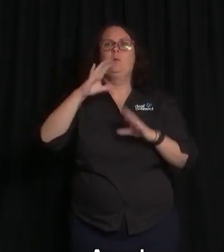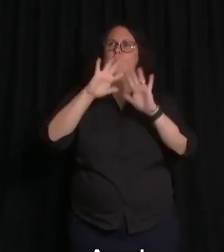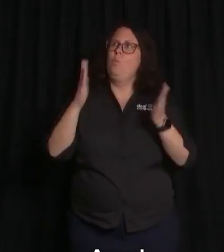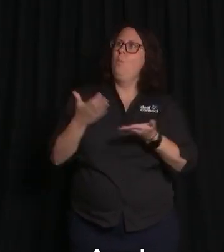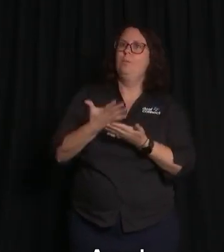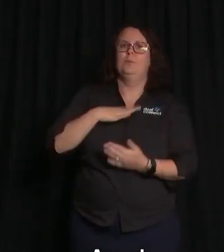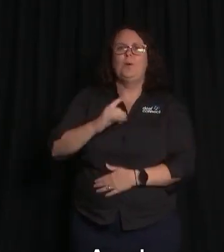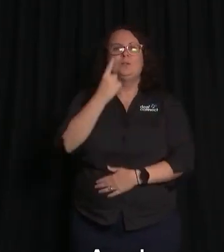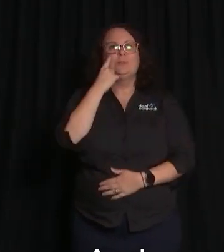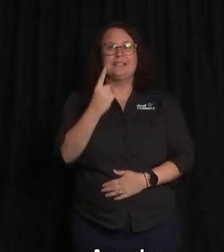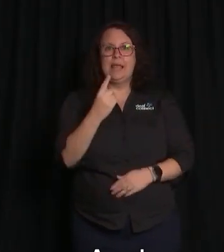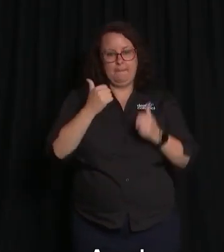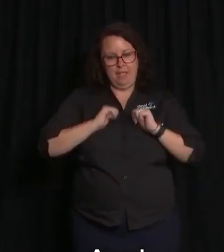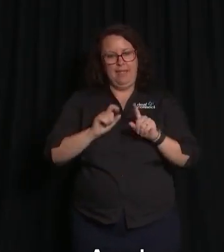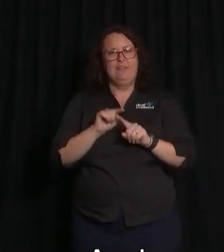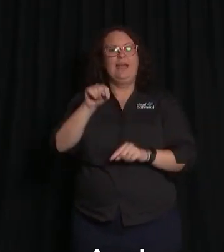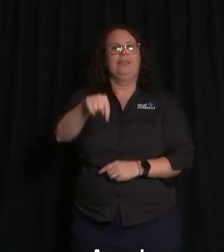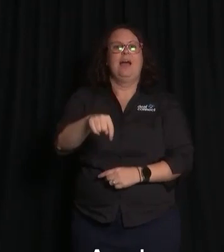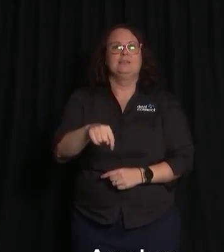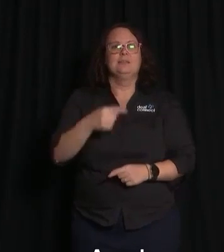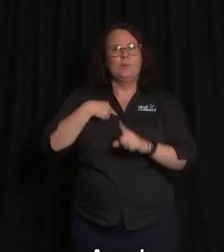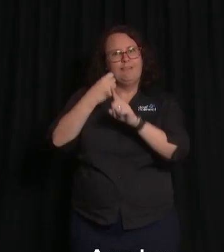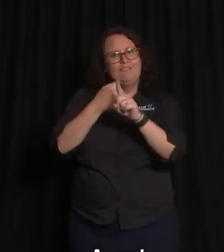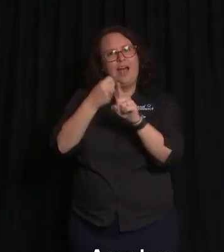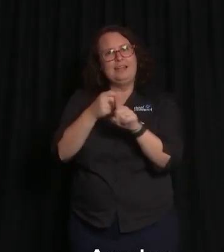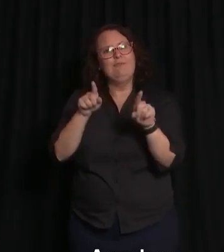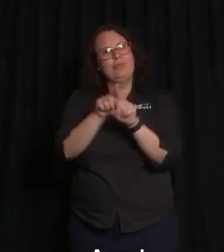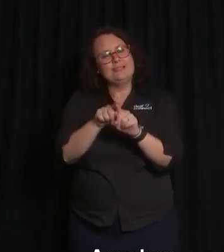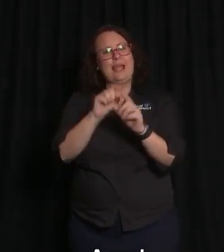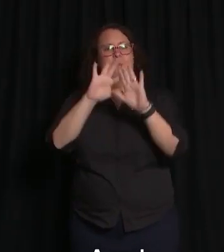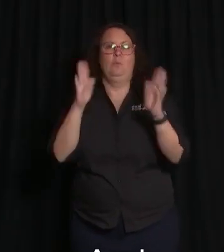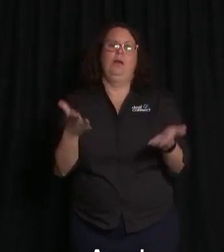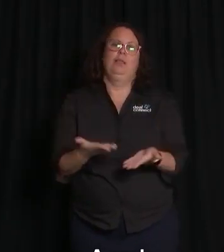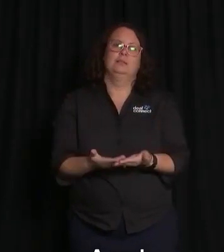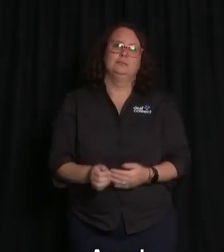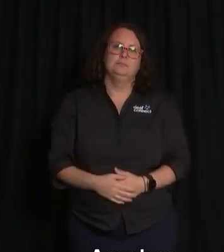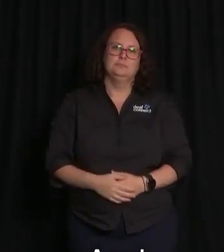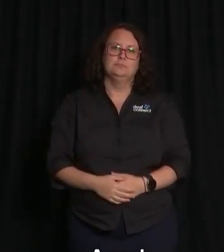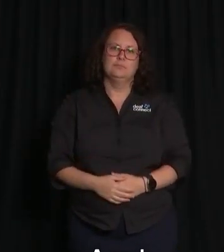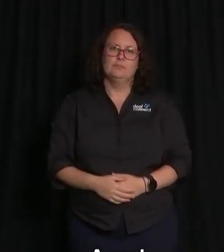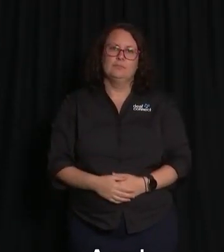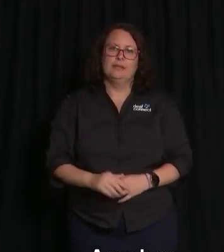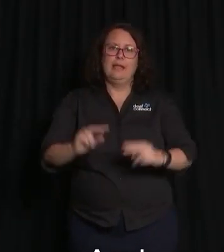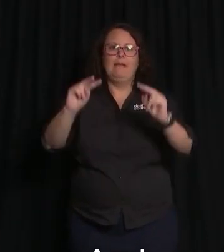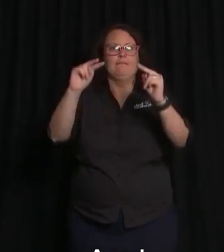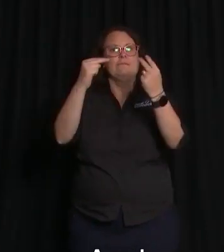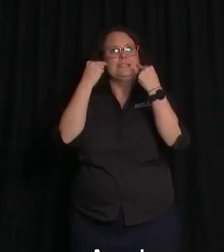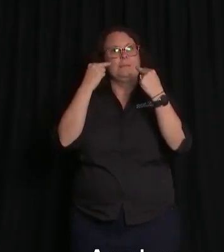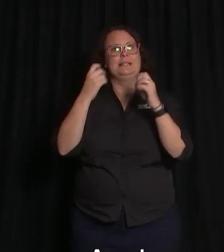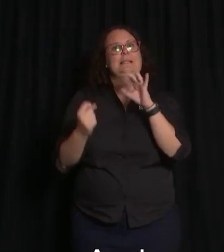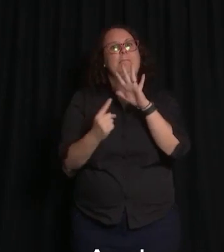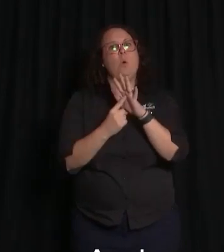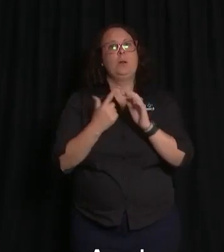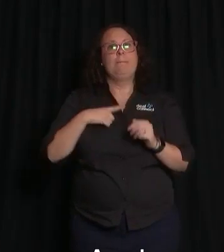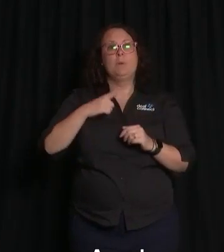in, and the world that we're all here fighting for. Visibility matters because there are so many more of us than our detractors want us to believe, because